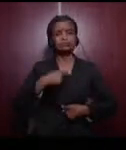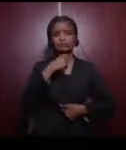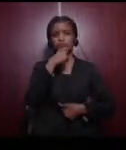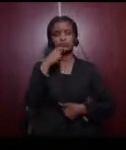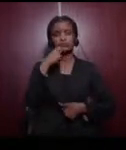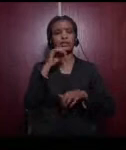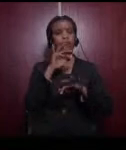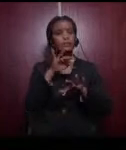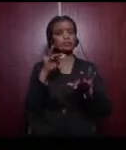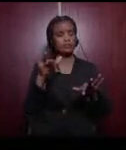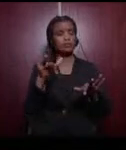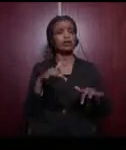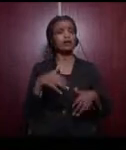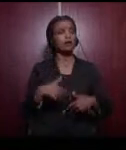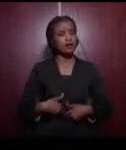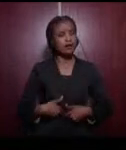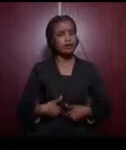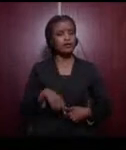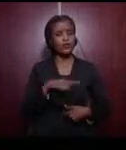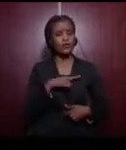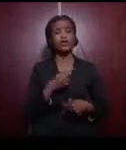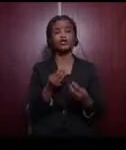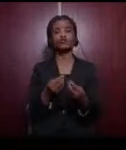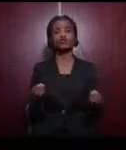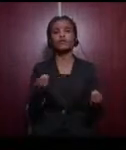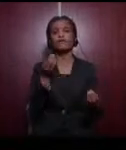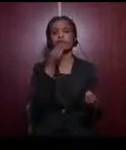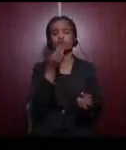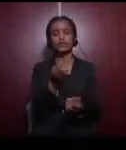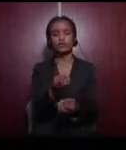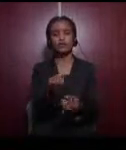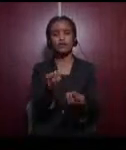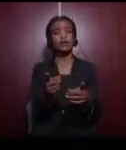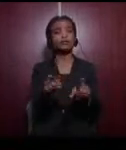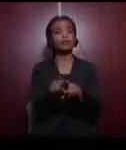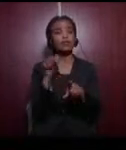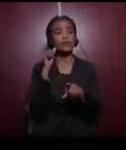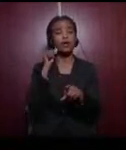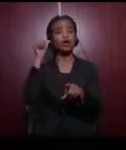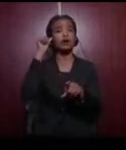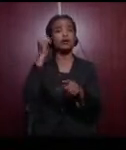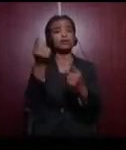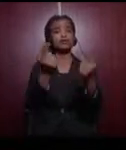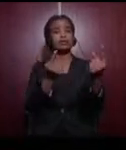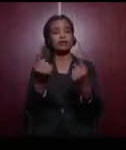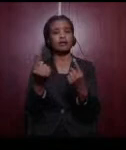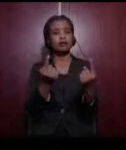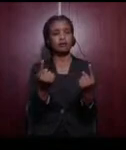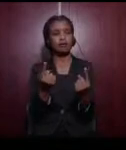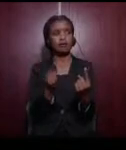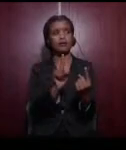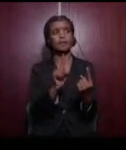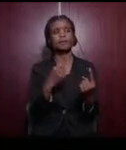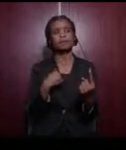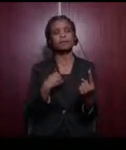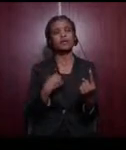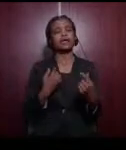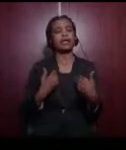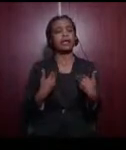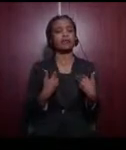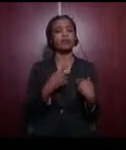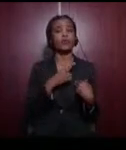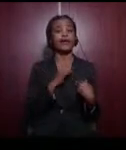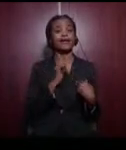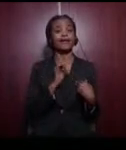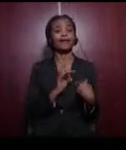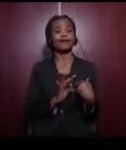batla. So nna nka thabela hore this disaster management e tle ko locationing e tlo bona, because we also